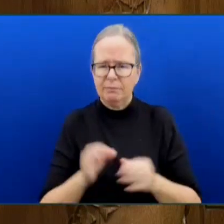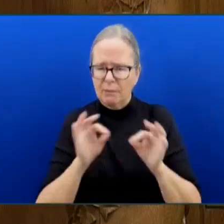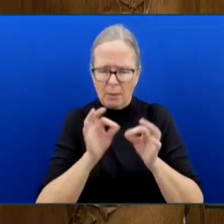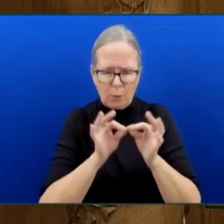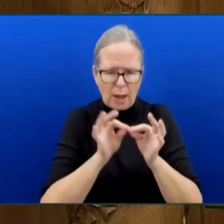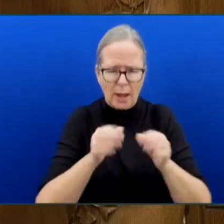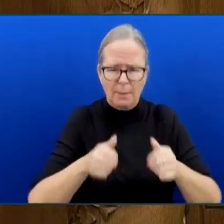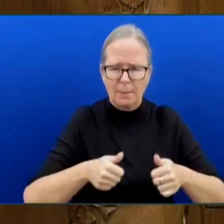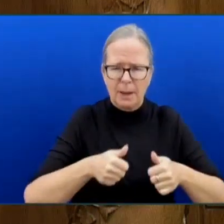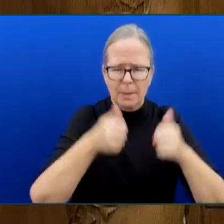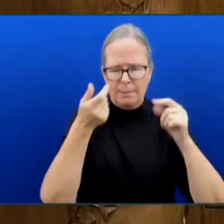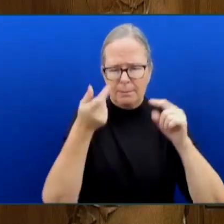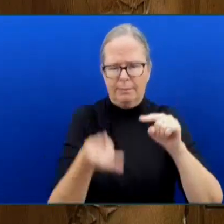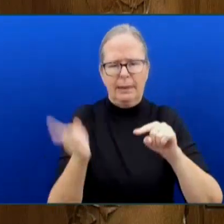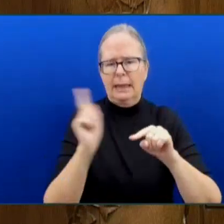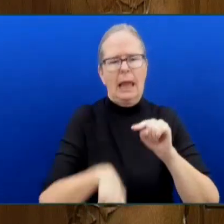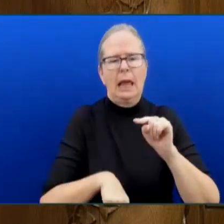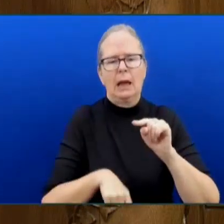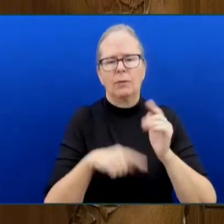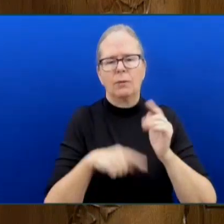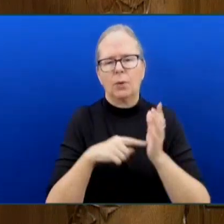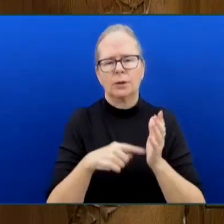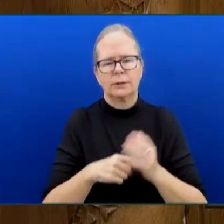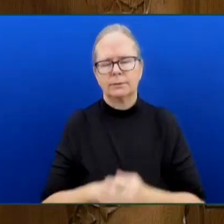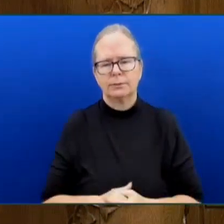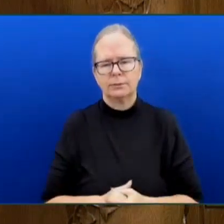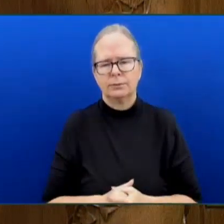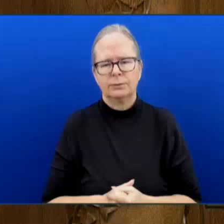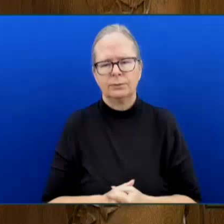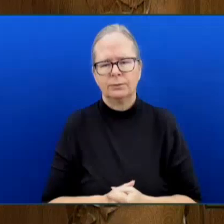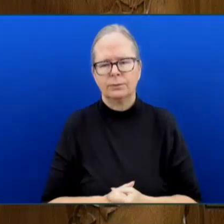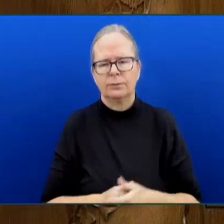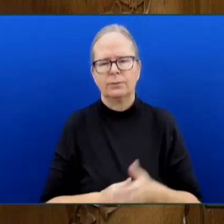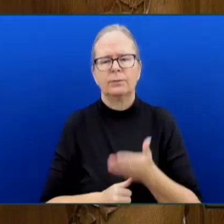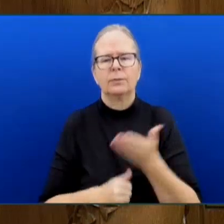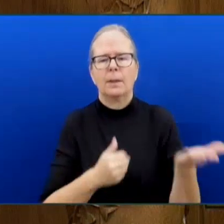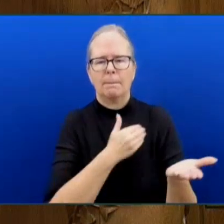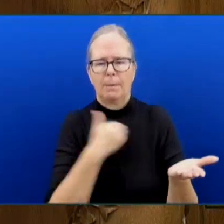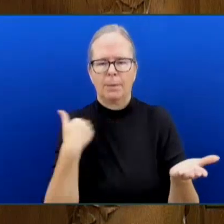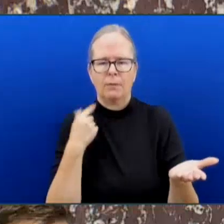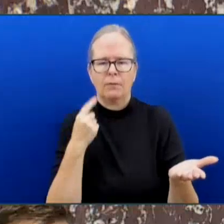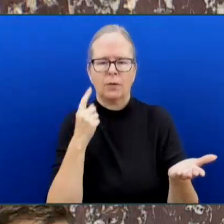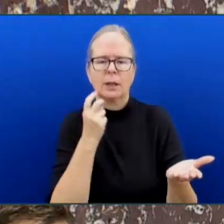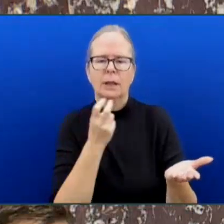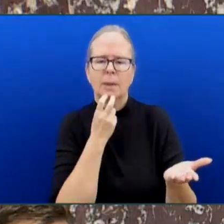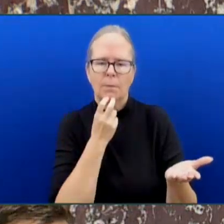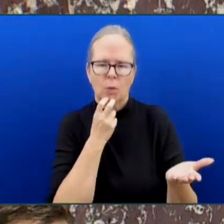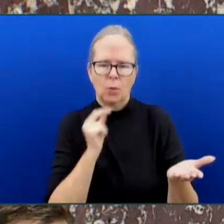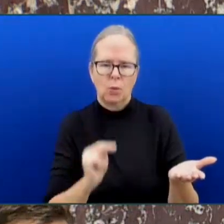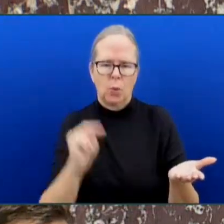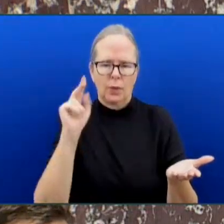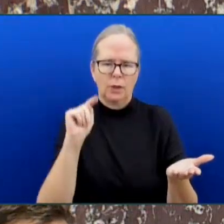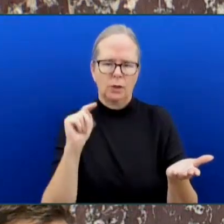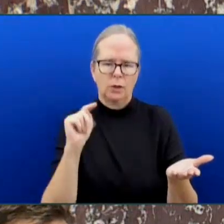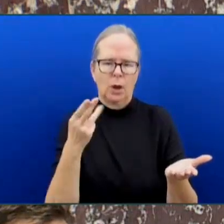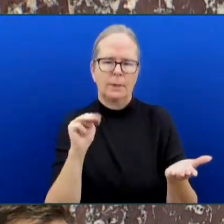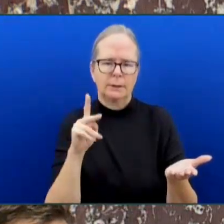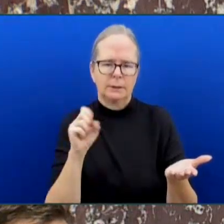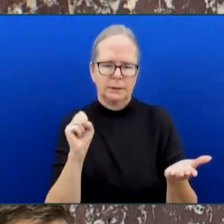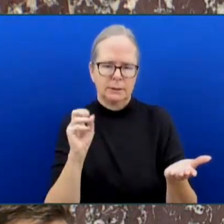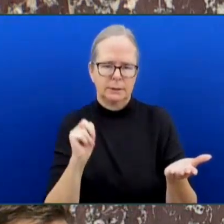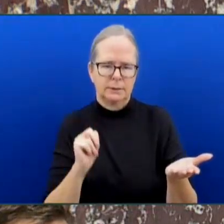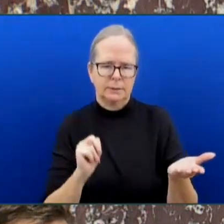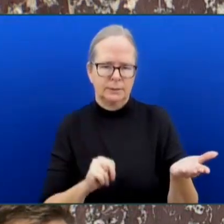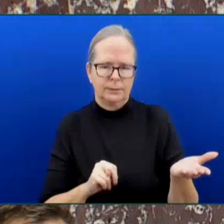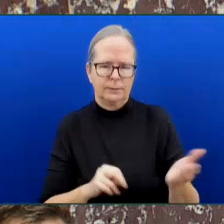Member for Kamloops North Thompson. Well, thank you very much, Mr. Speaker. The backbench may like the minister's rhetoric, but the public,